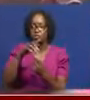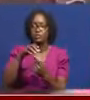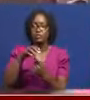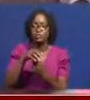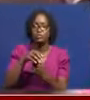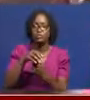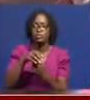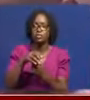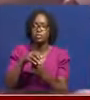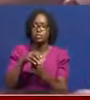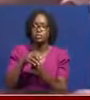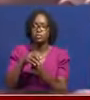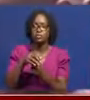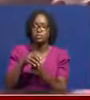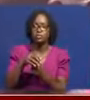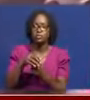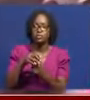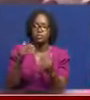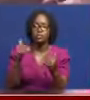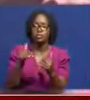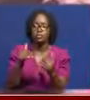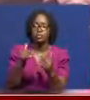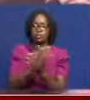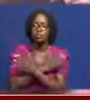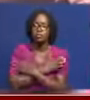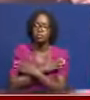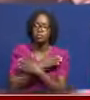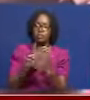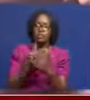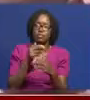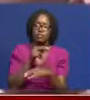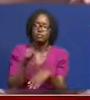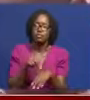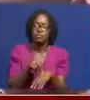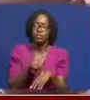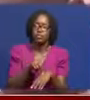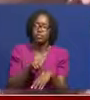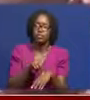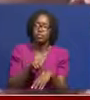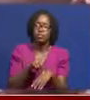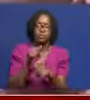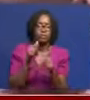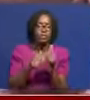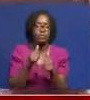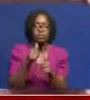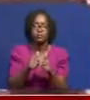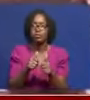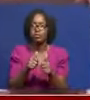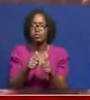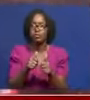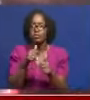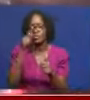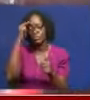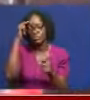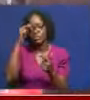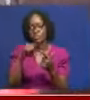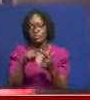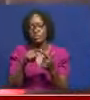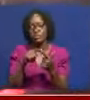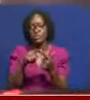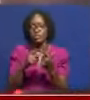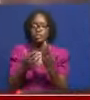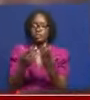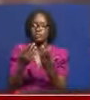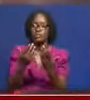championship. We'll play one friendly before the nationals, which will be aimed at